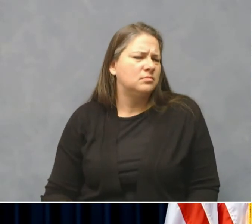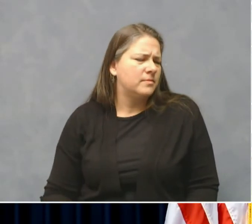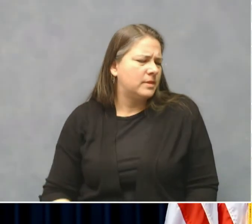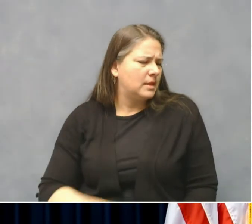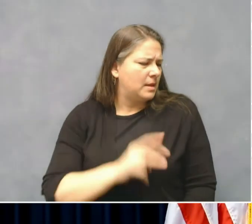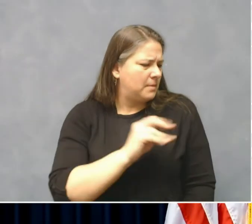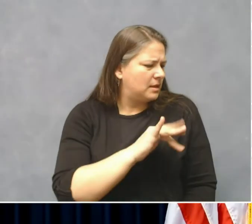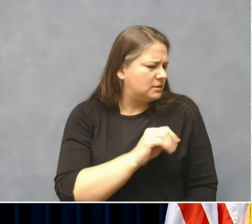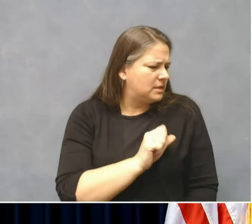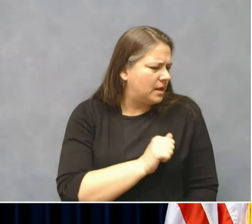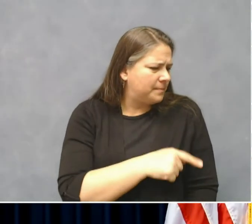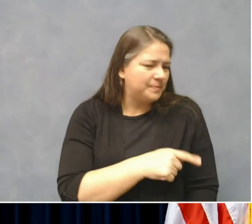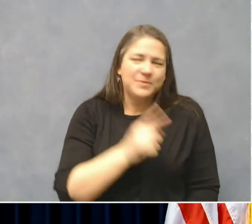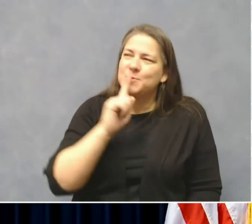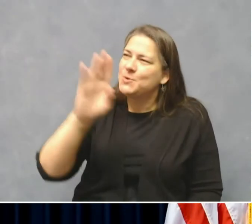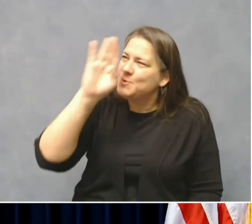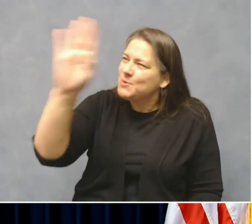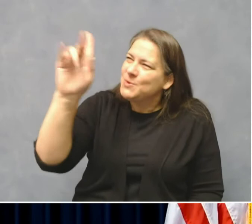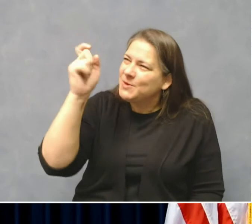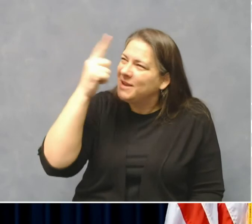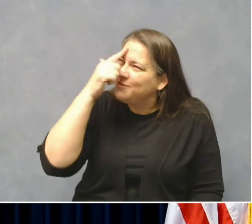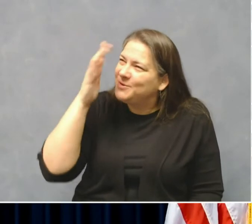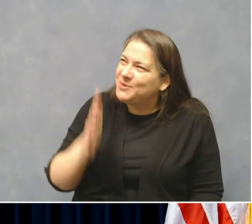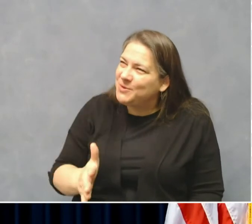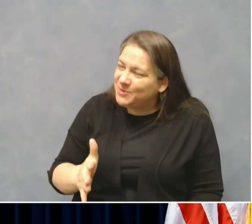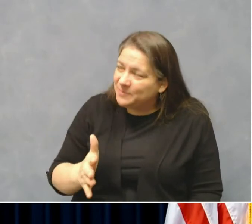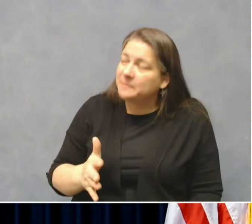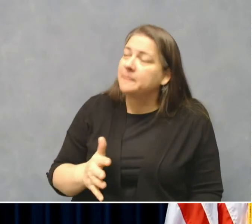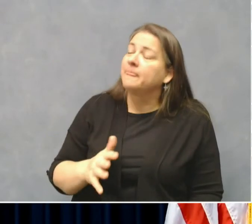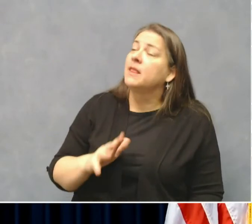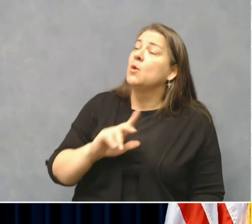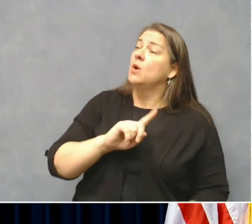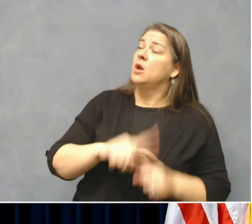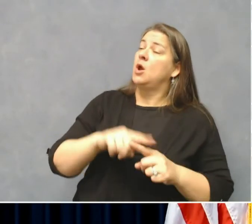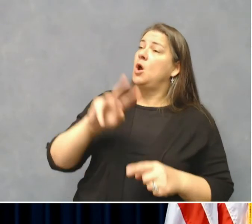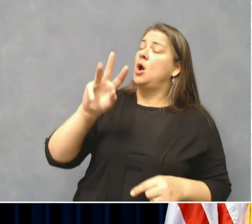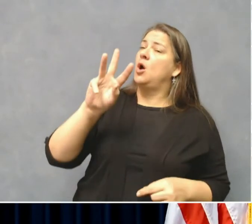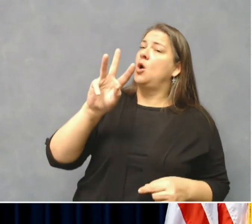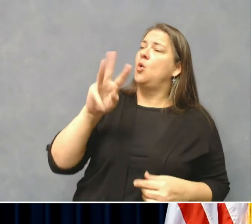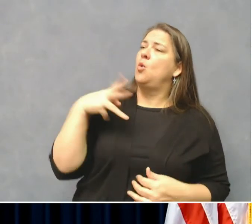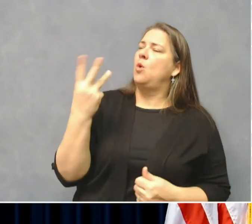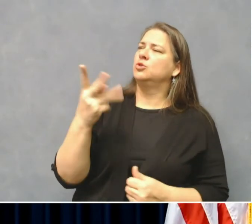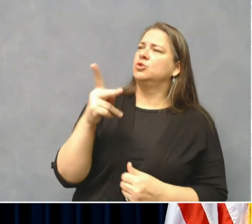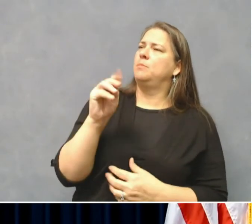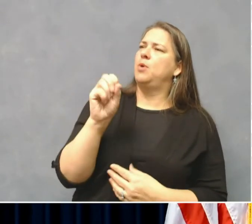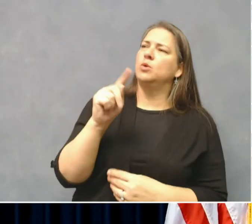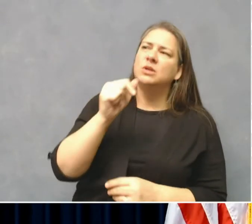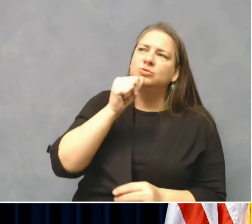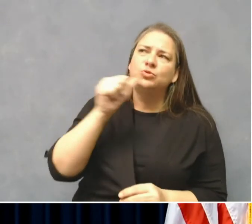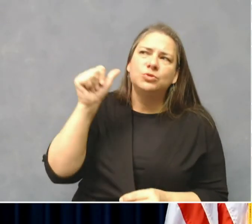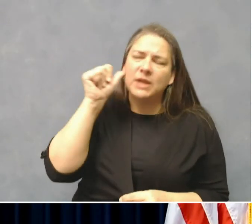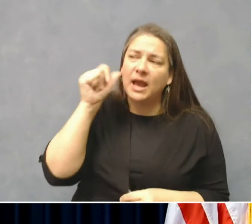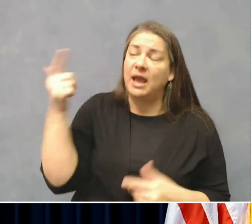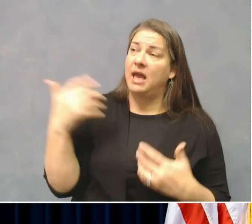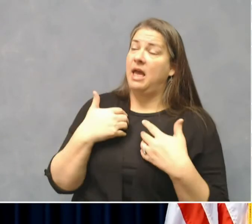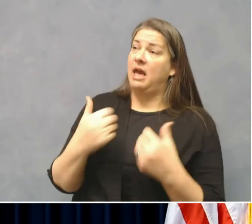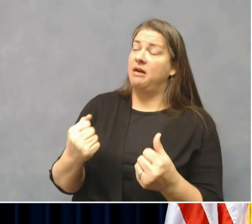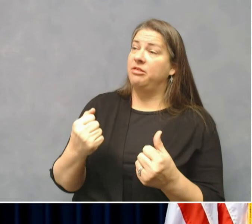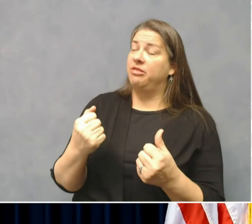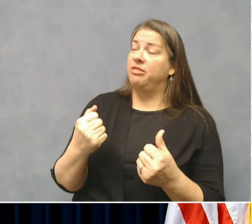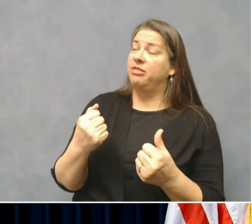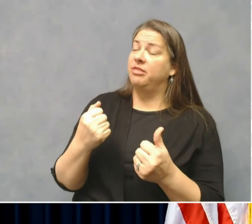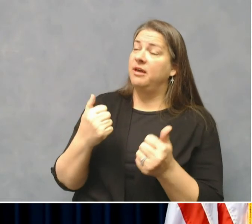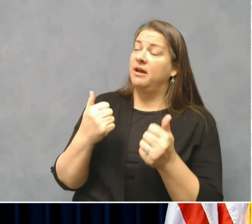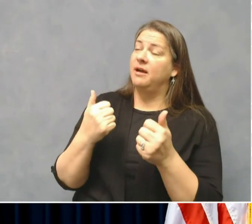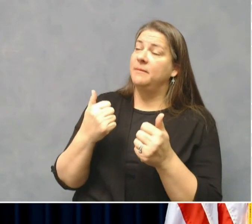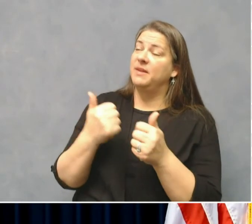Hi, Governor. So the Washington Post yesterday, health officials and experts said that